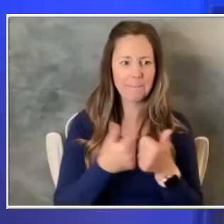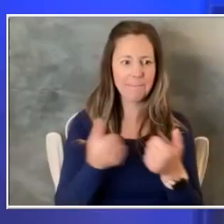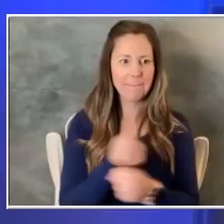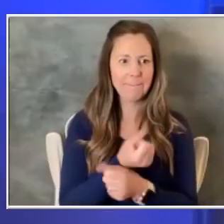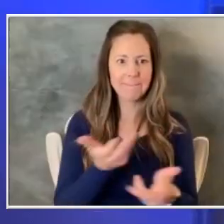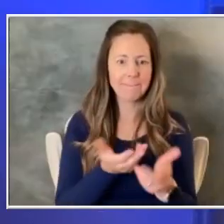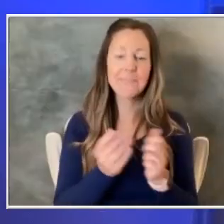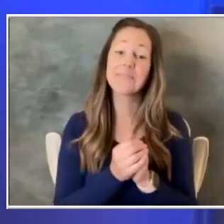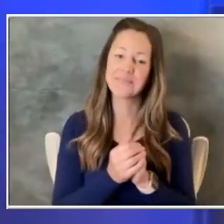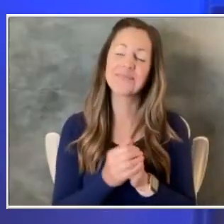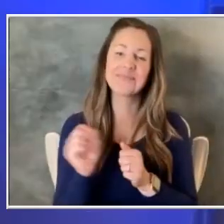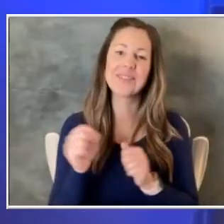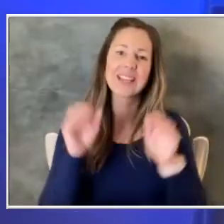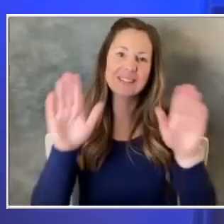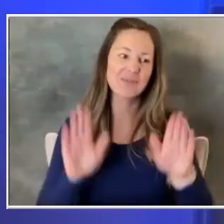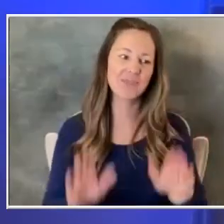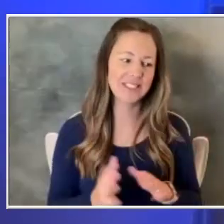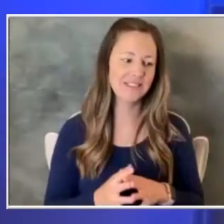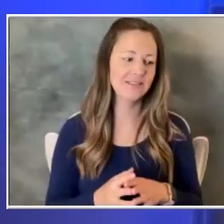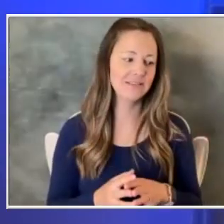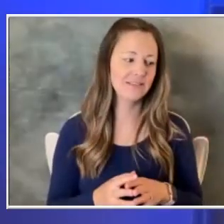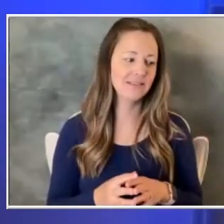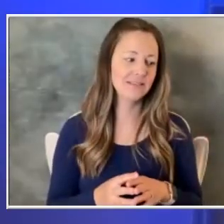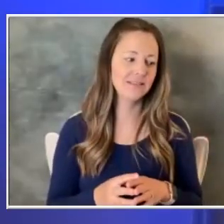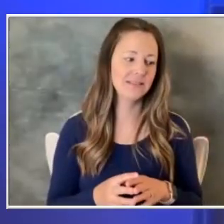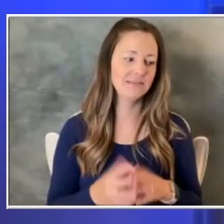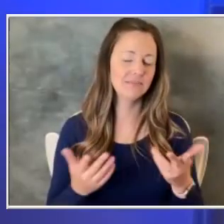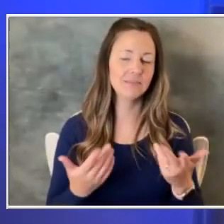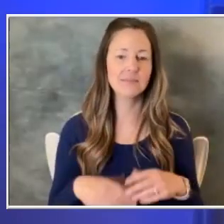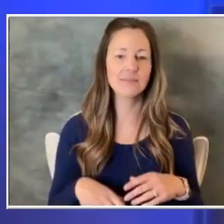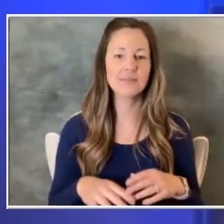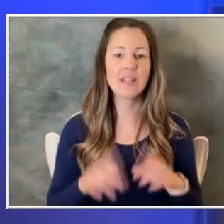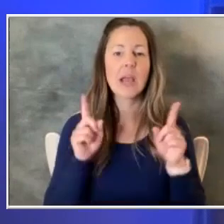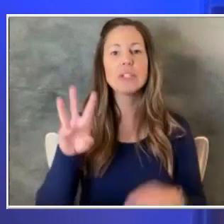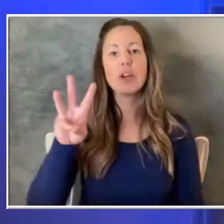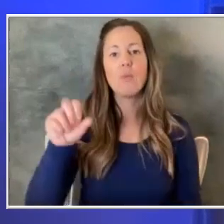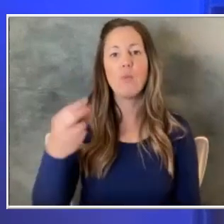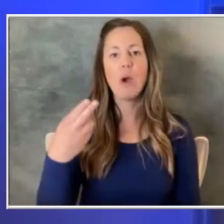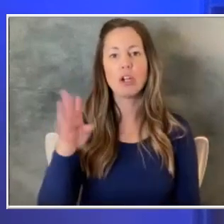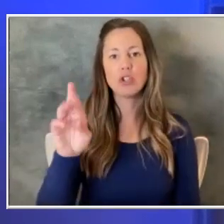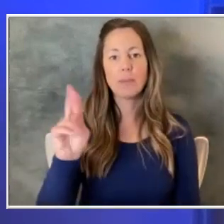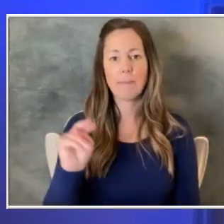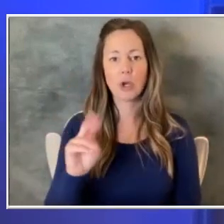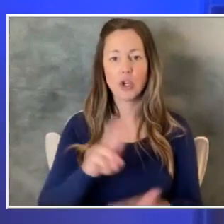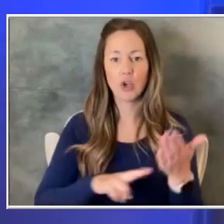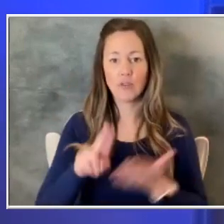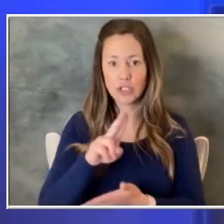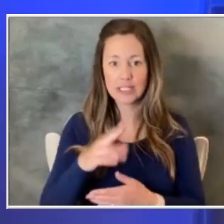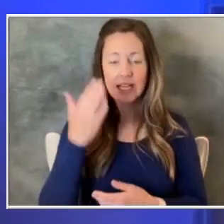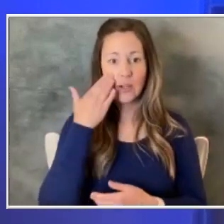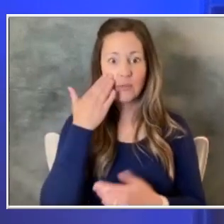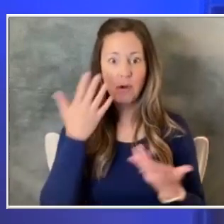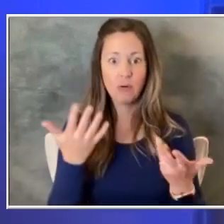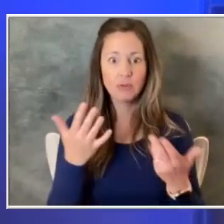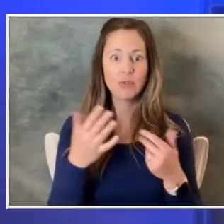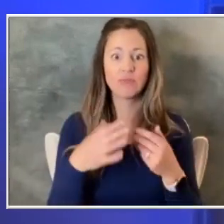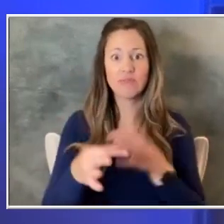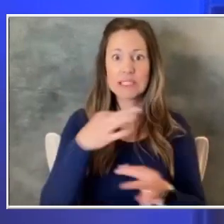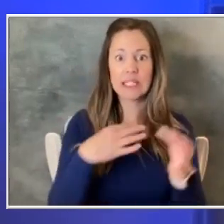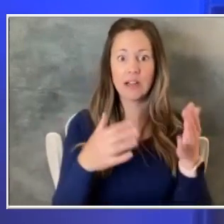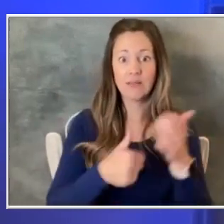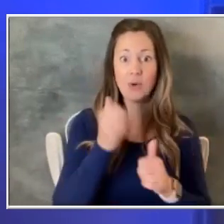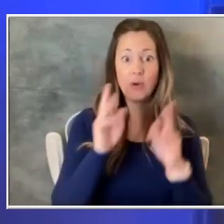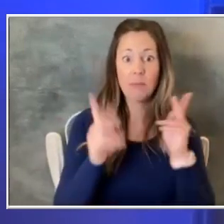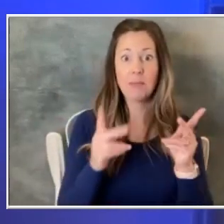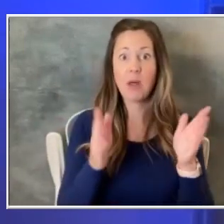it is. It's great. I went to Washburn University, so not a whole lot of football games are on TV. So instead of most people cheering for their college